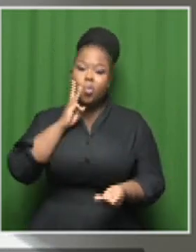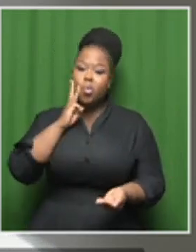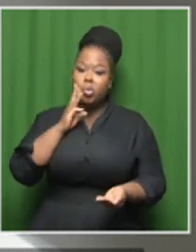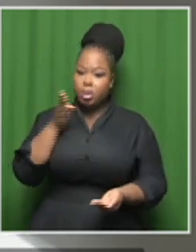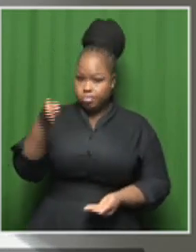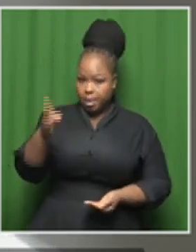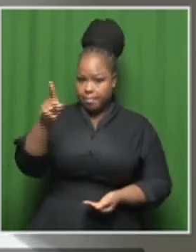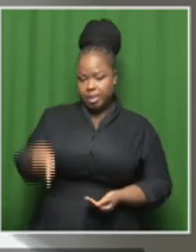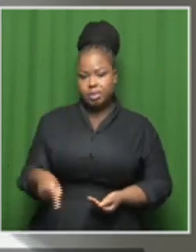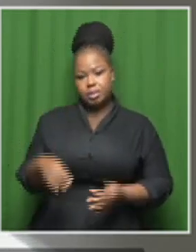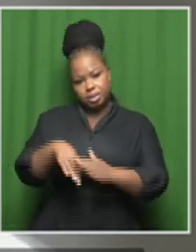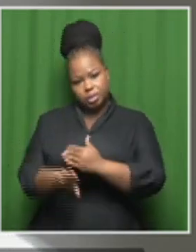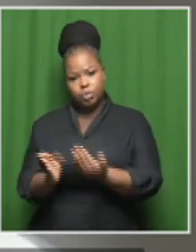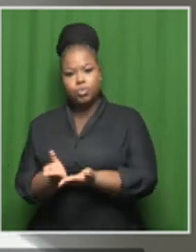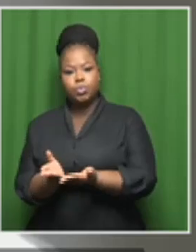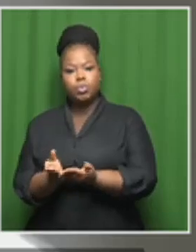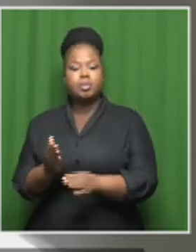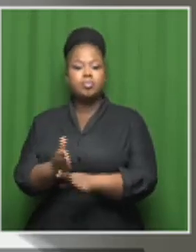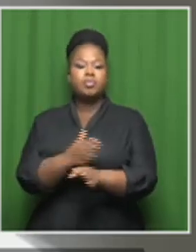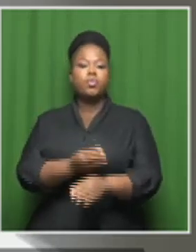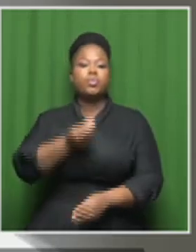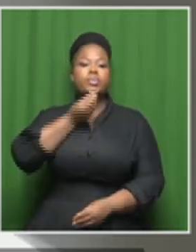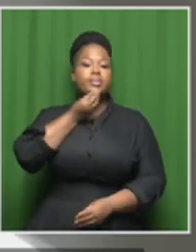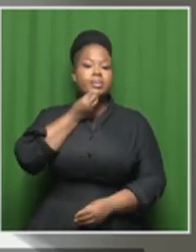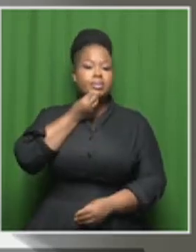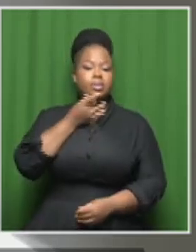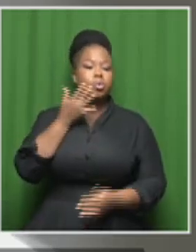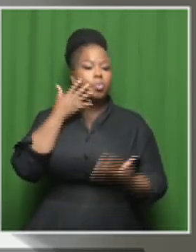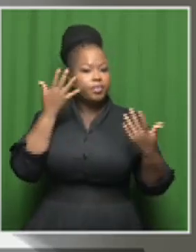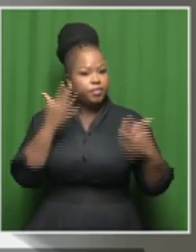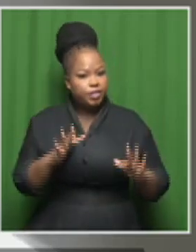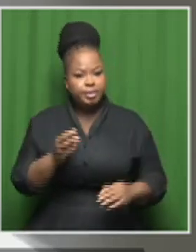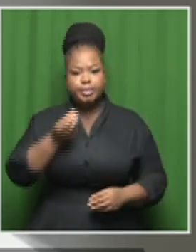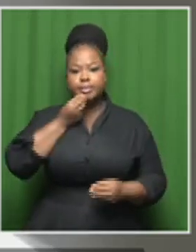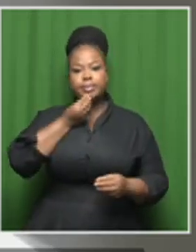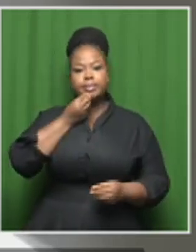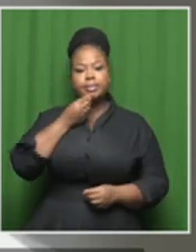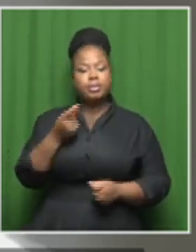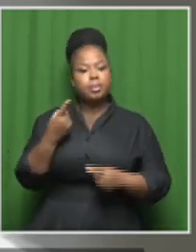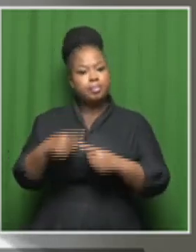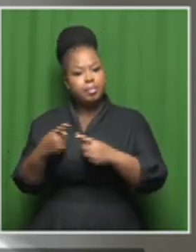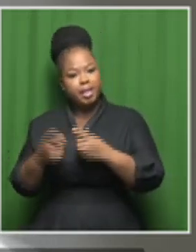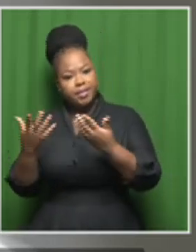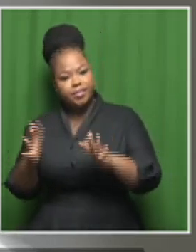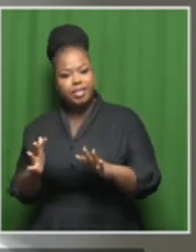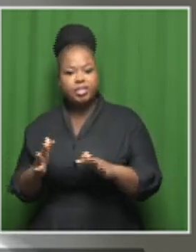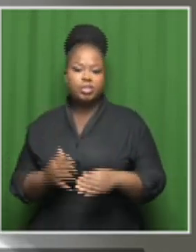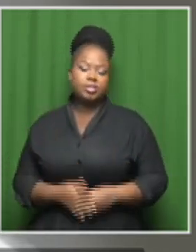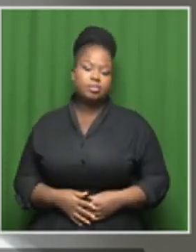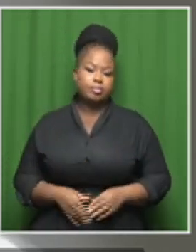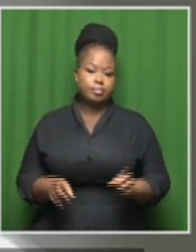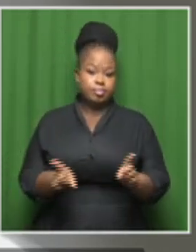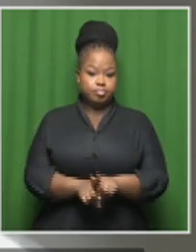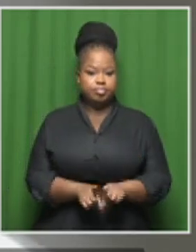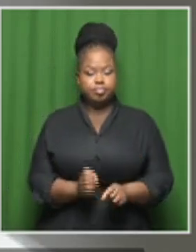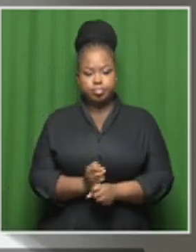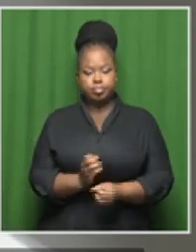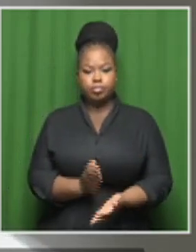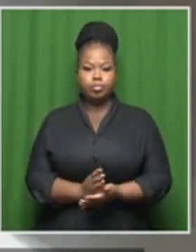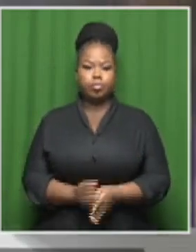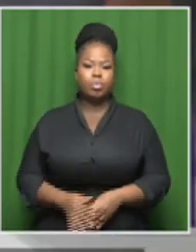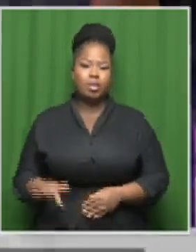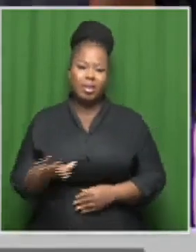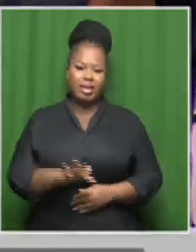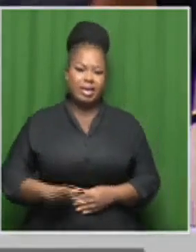wash their hands before they eat, after eating, after playing. Also making sure that surfaces